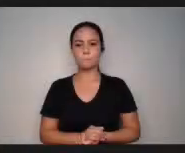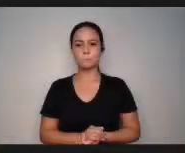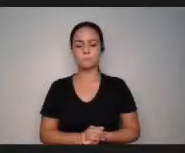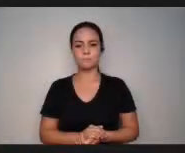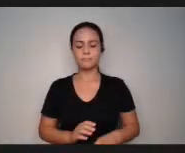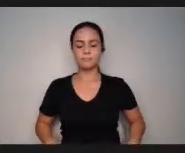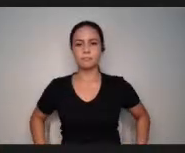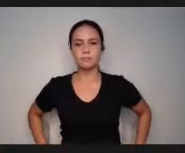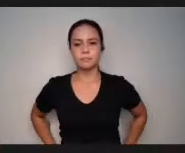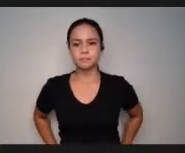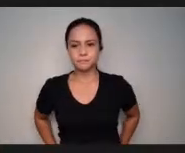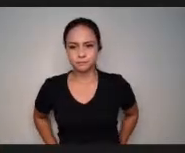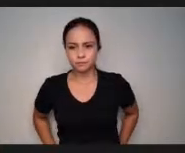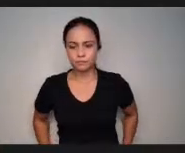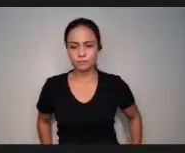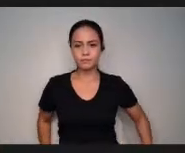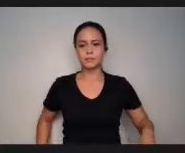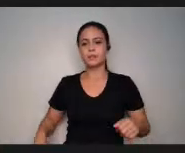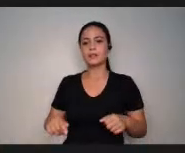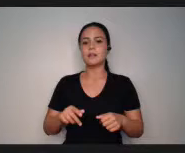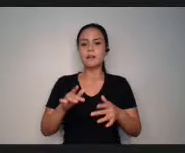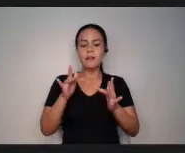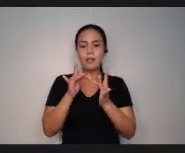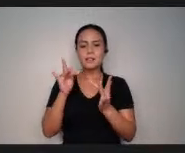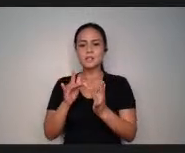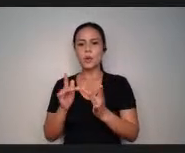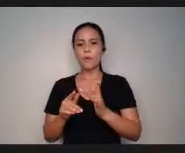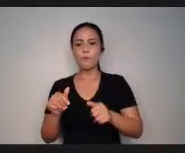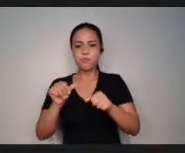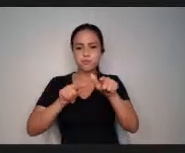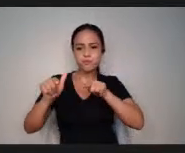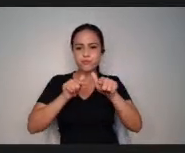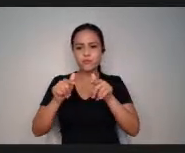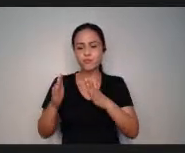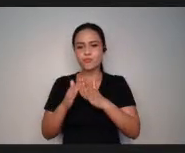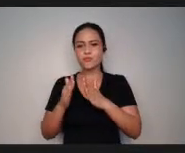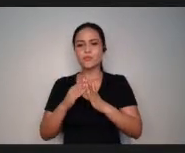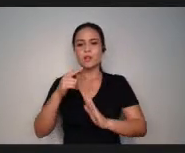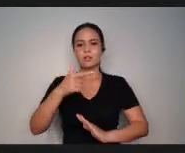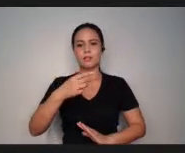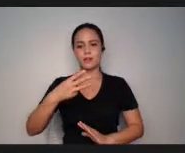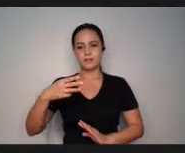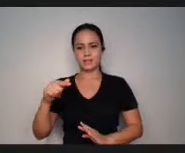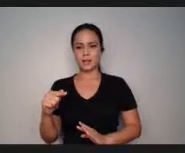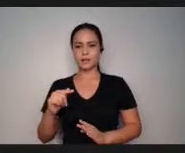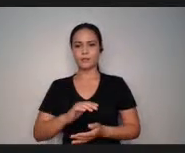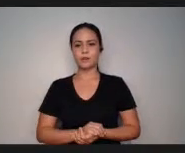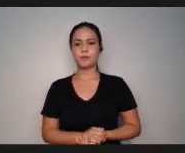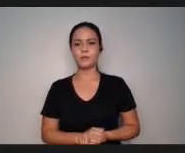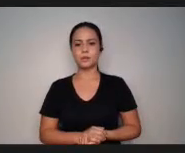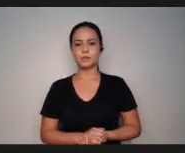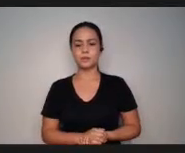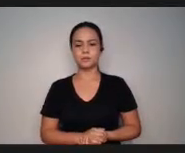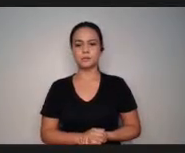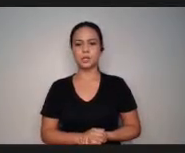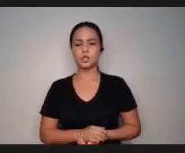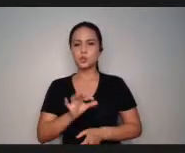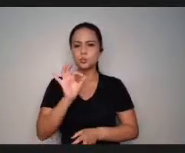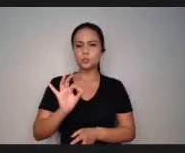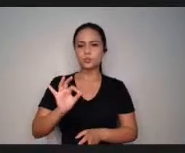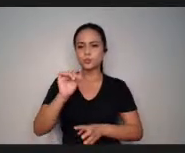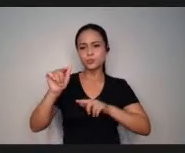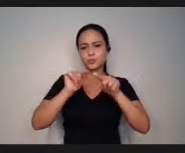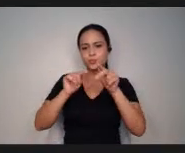37% of workers in the United States had switched to telework or remote work because of the